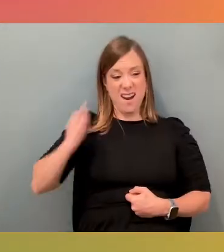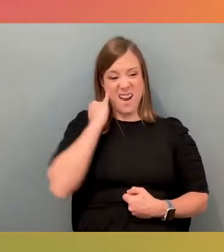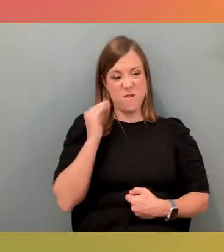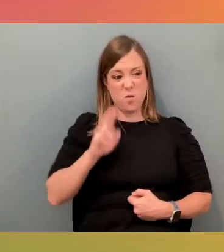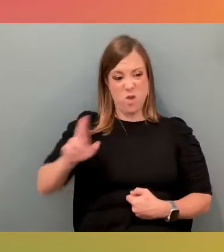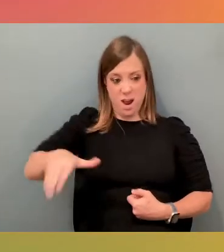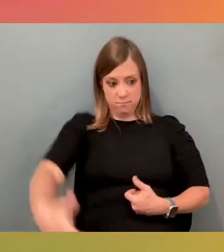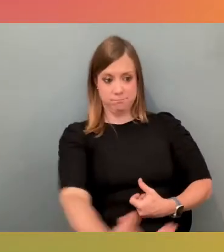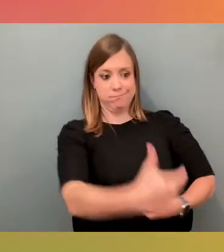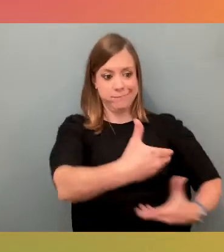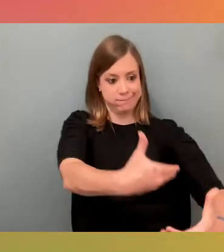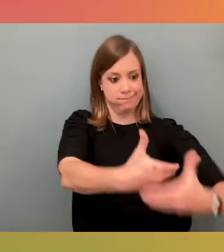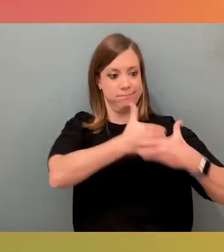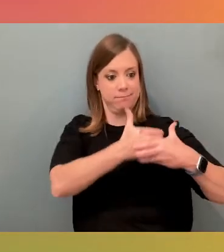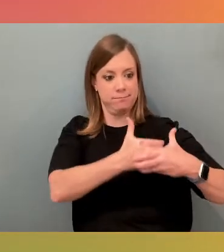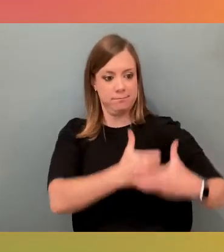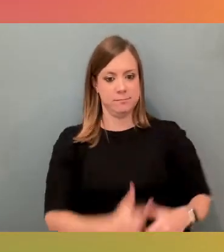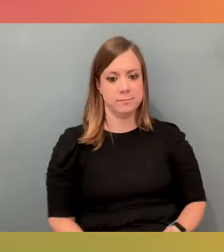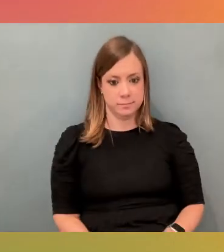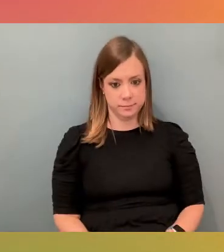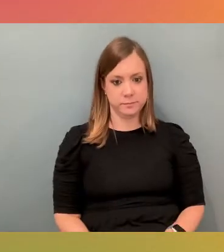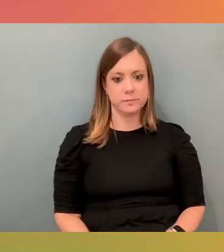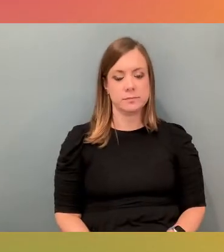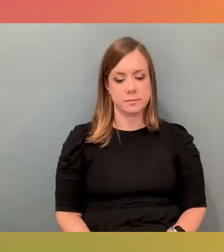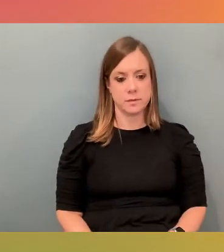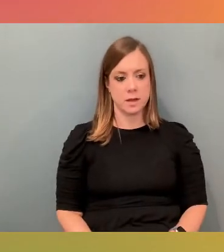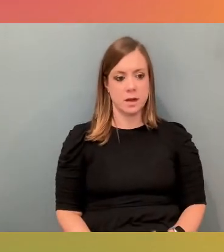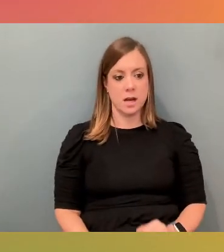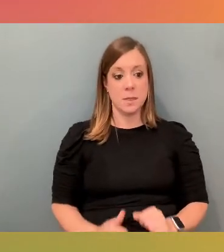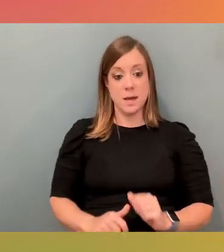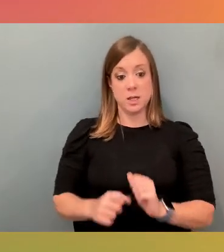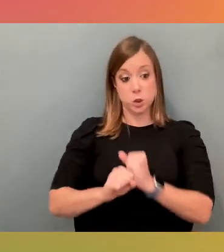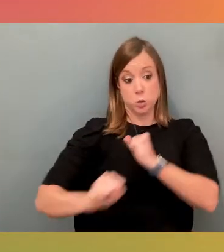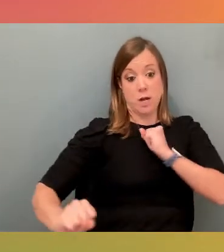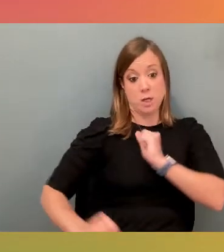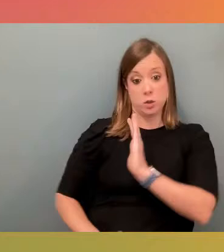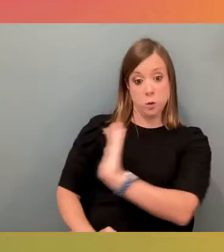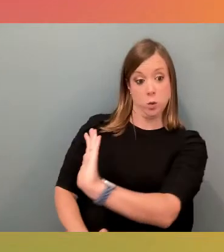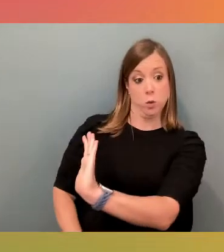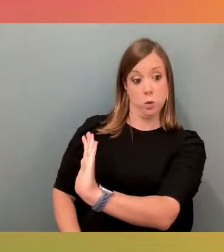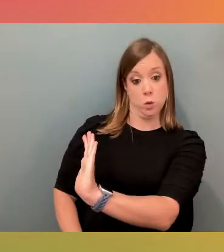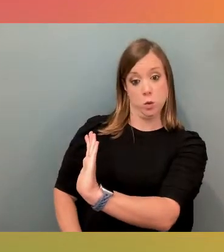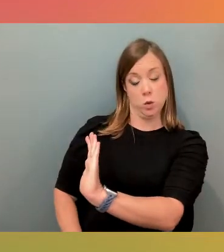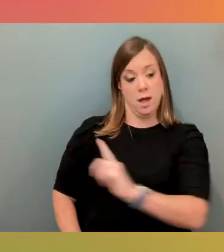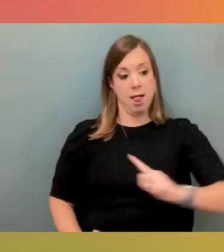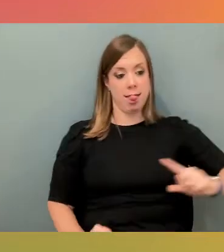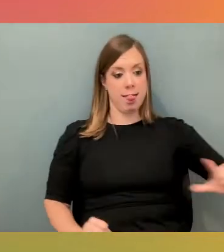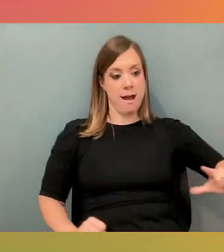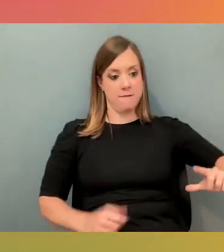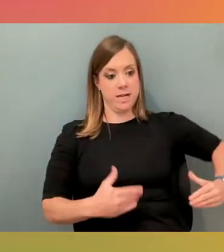knee. We're breathing into the stretch, left hip.